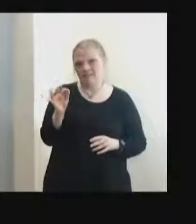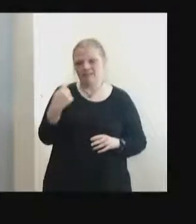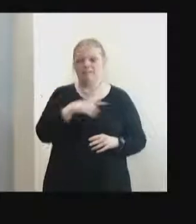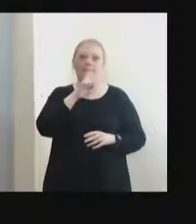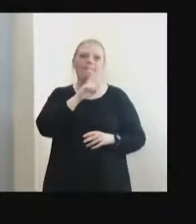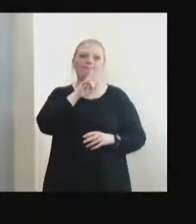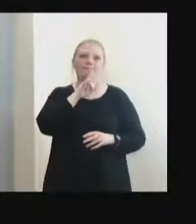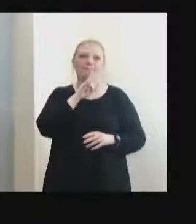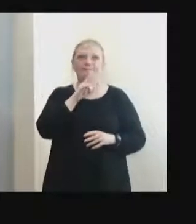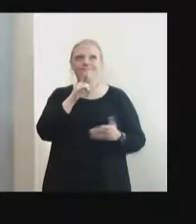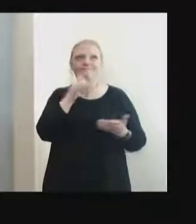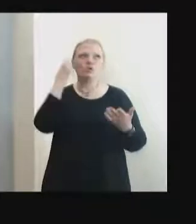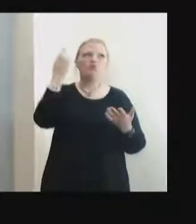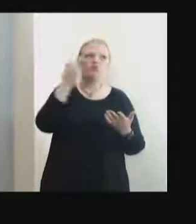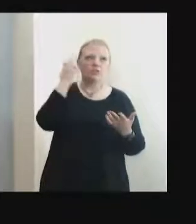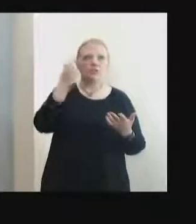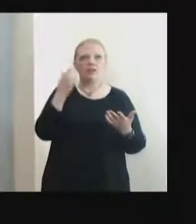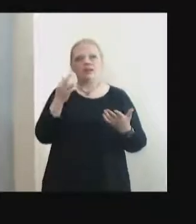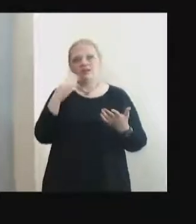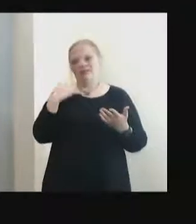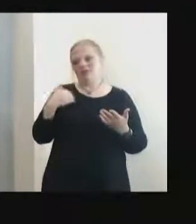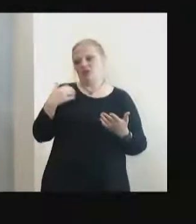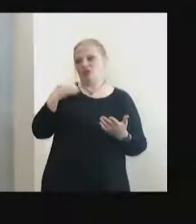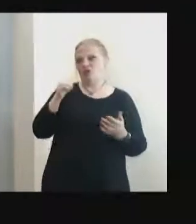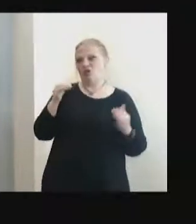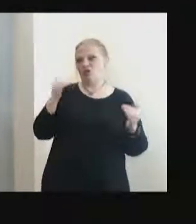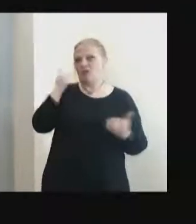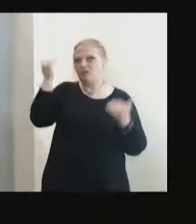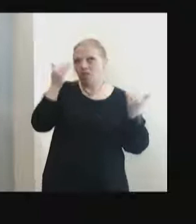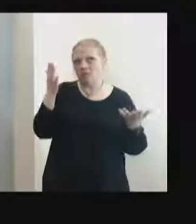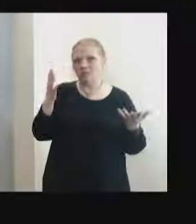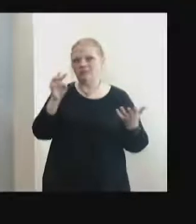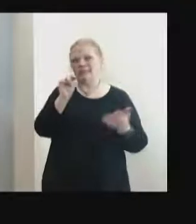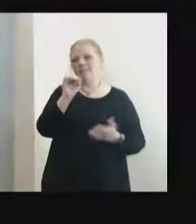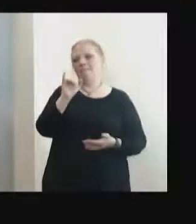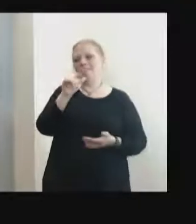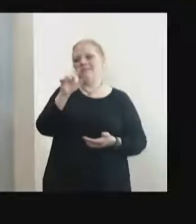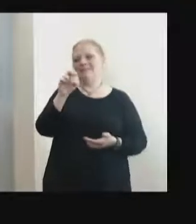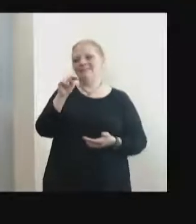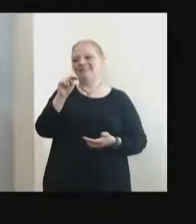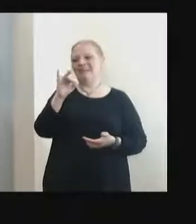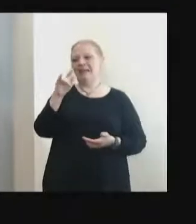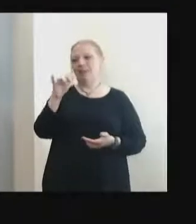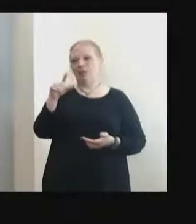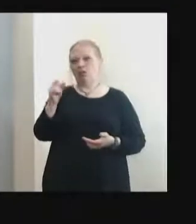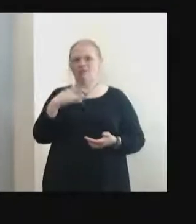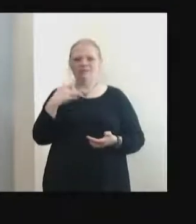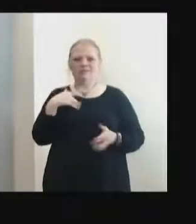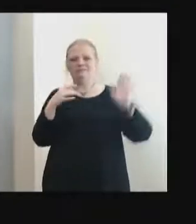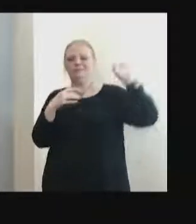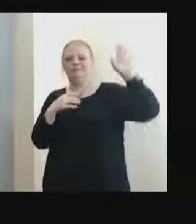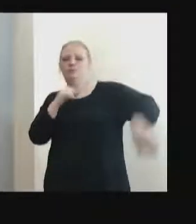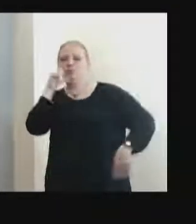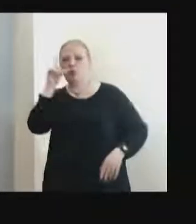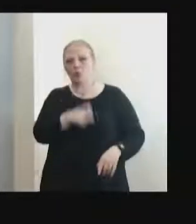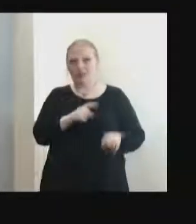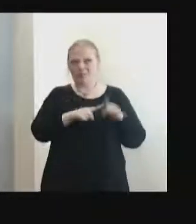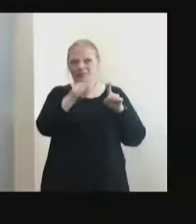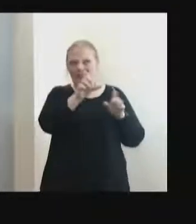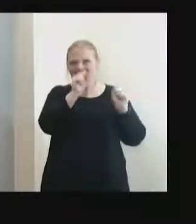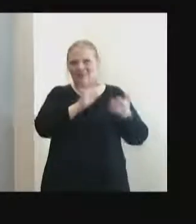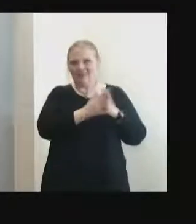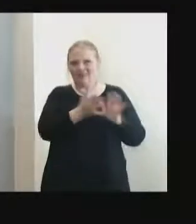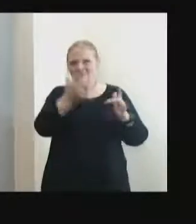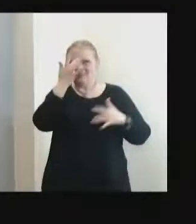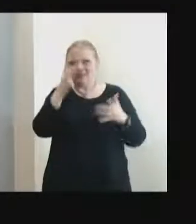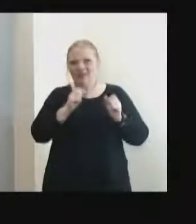that a lot of the millennials and a lot of the younger adults don't really feel a need to get vaccinated. And it's sad because they can catch it, they can get sick, they can pass it on to other people.